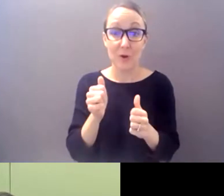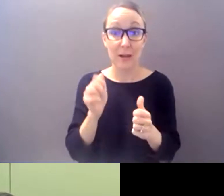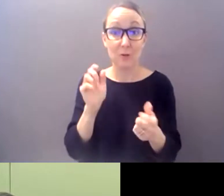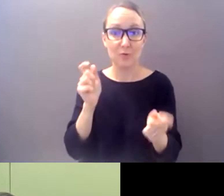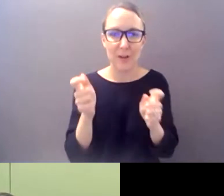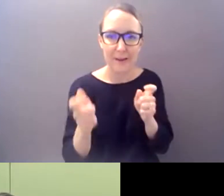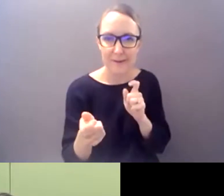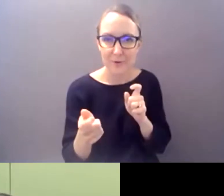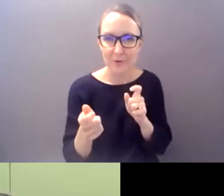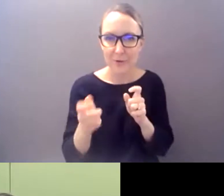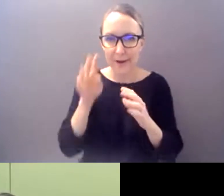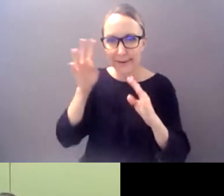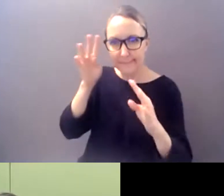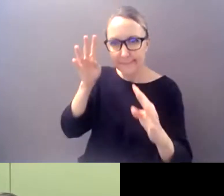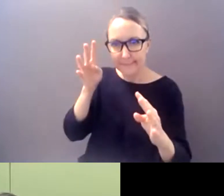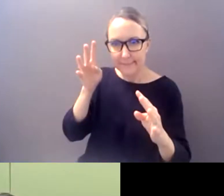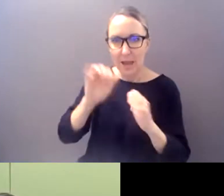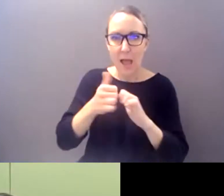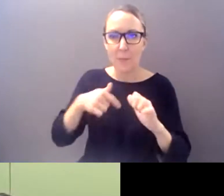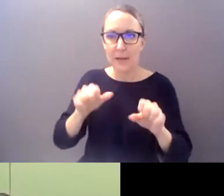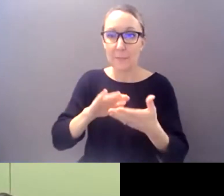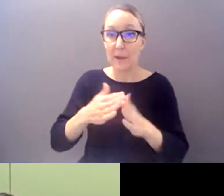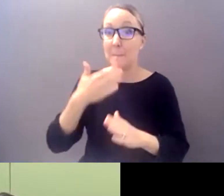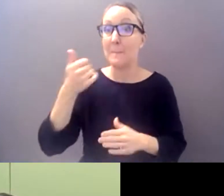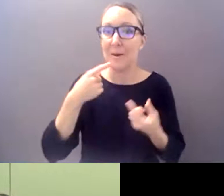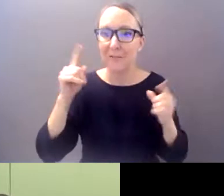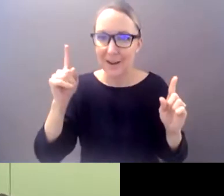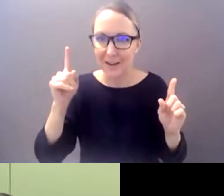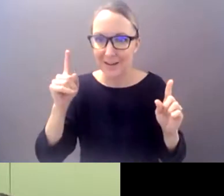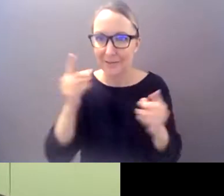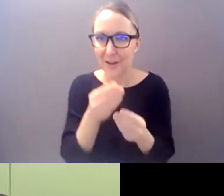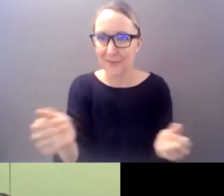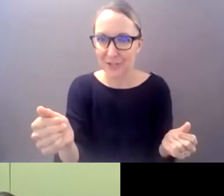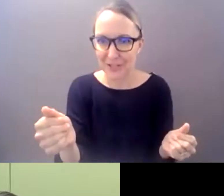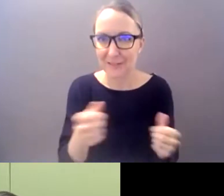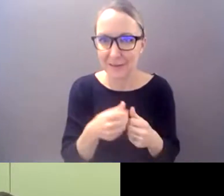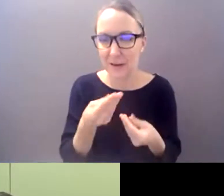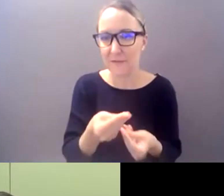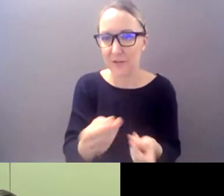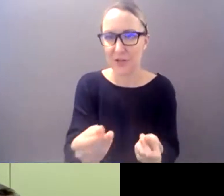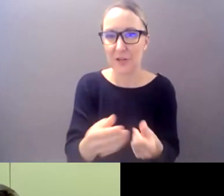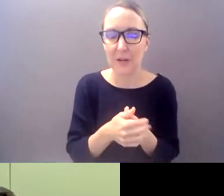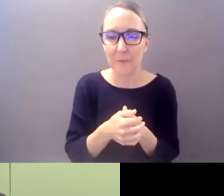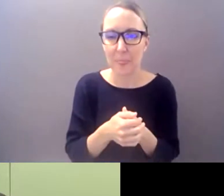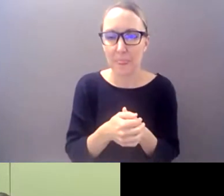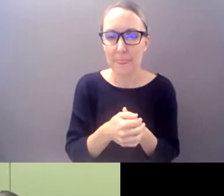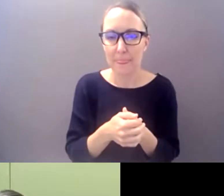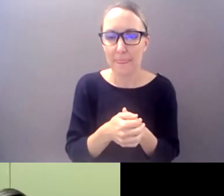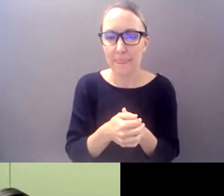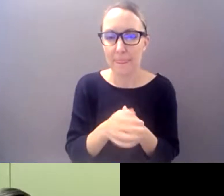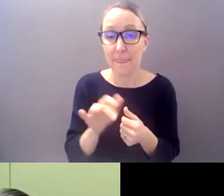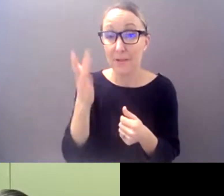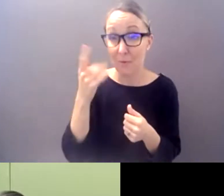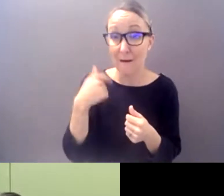reimagine how we can be even more effective and more efficient. That's why I brought it the issues of, the